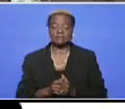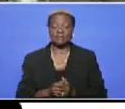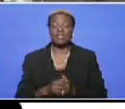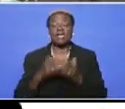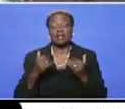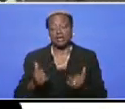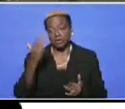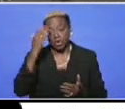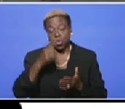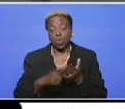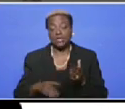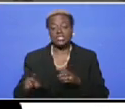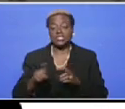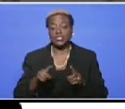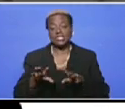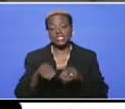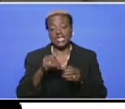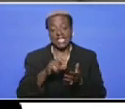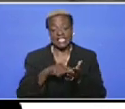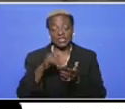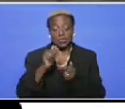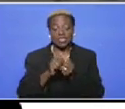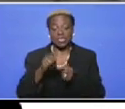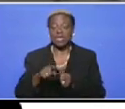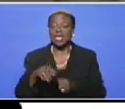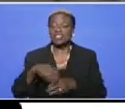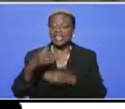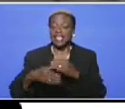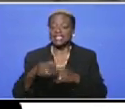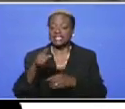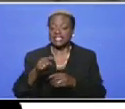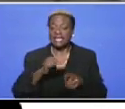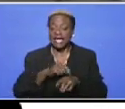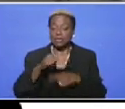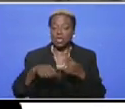take these tips with you the next time you go to eat. Crystal Darling, ZNS Network News.